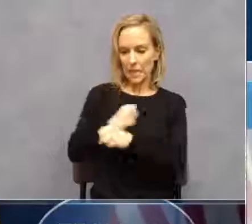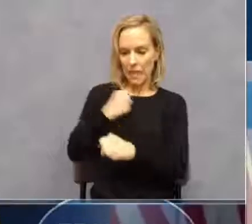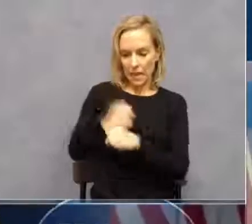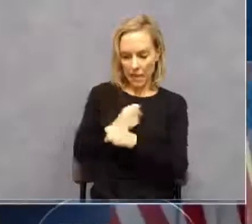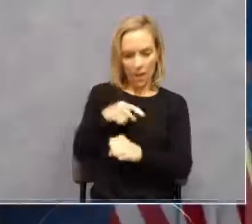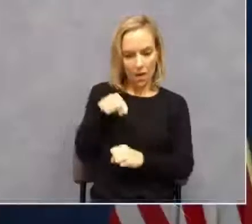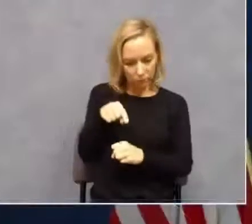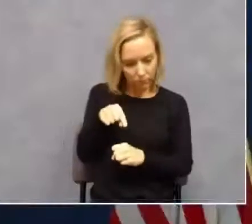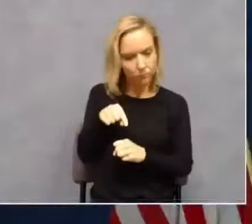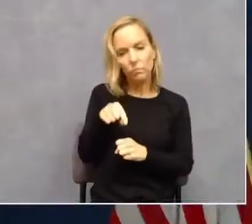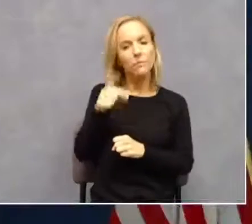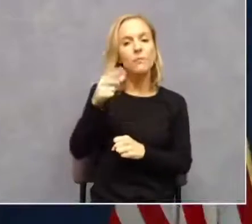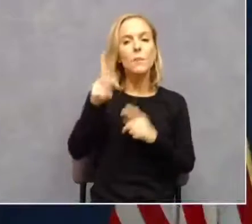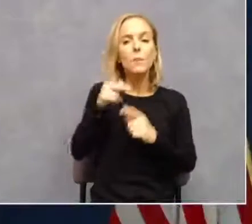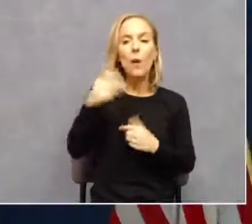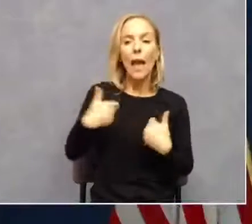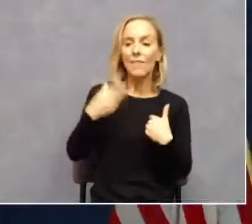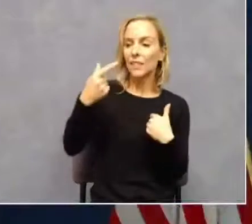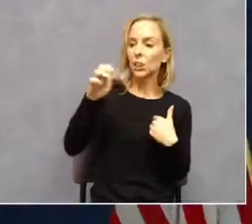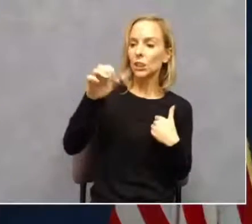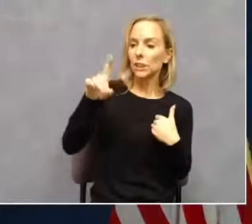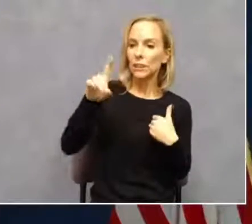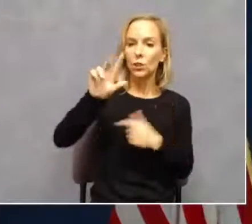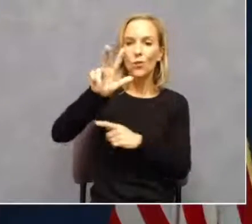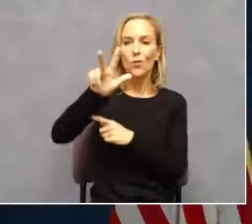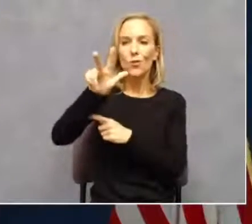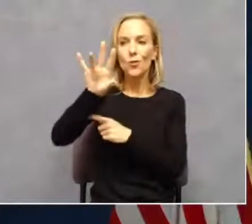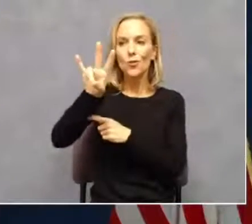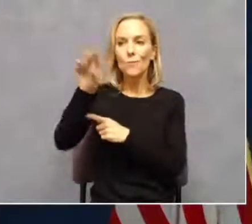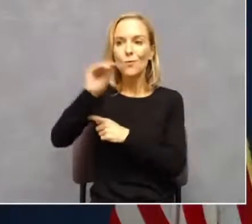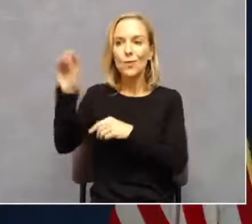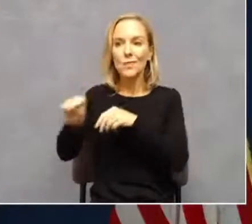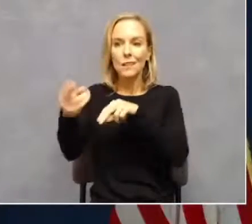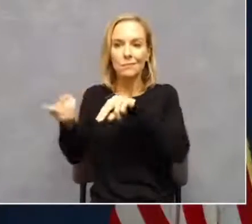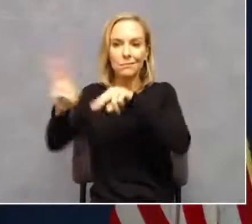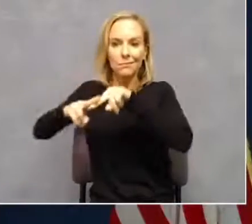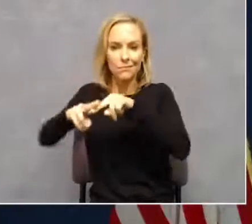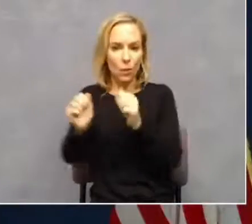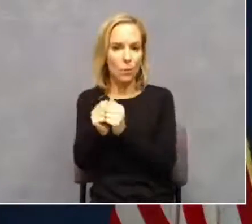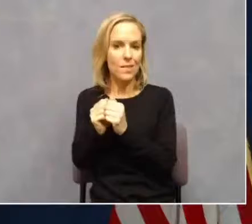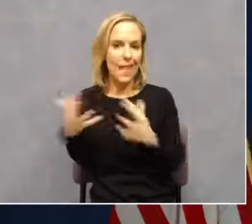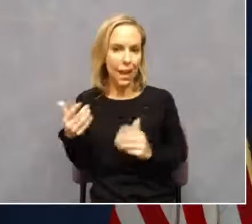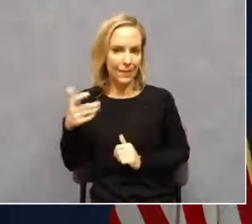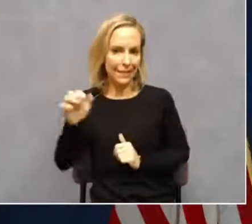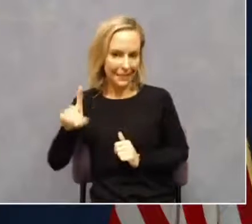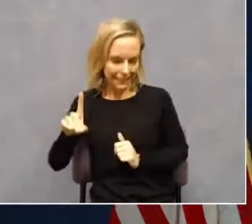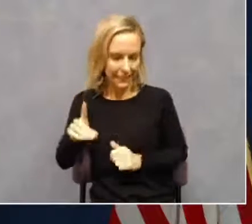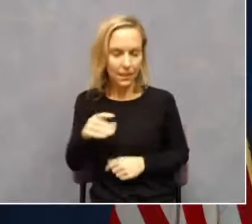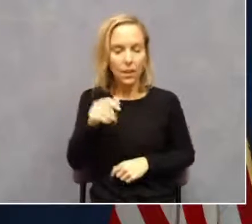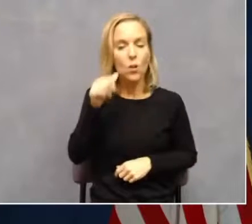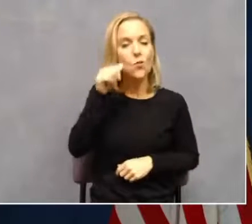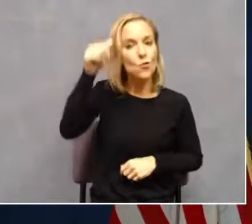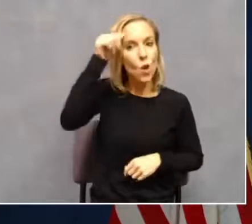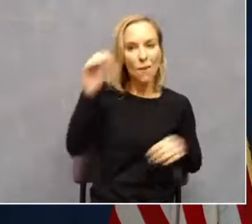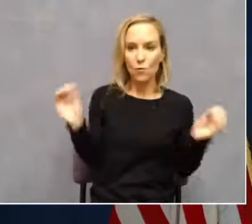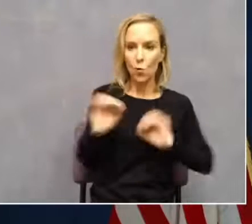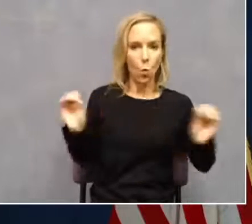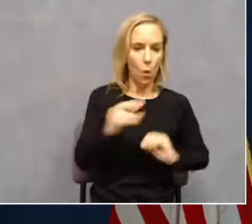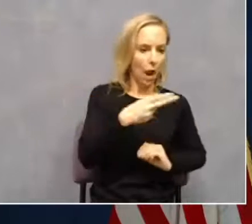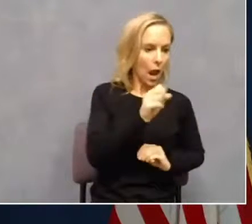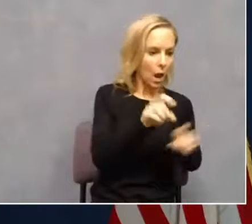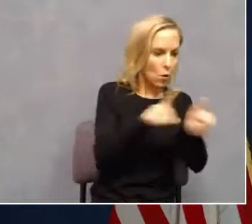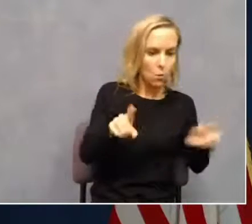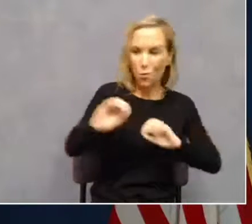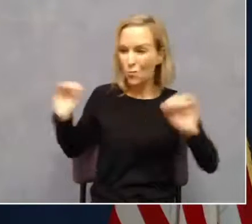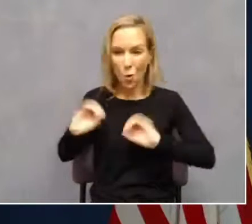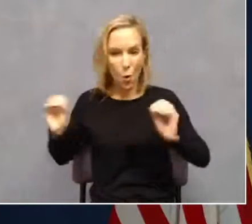a GED make 37% more than those without it. Adults lacking a high school diploma or GED are twice